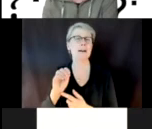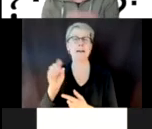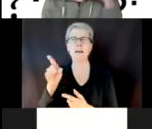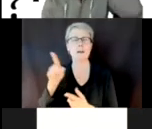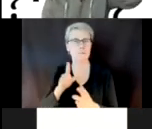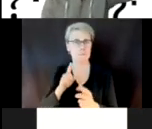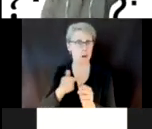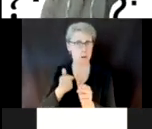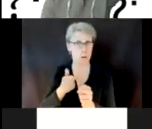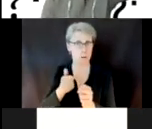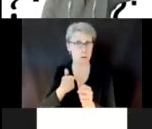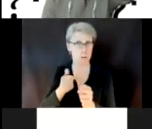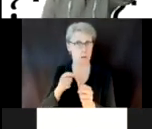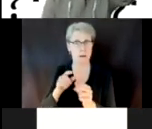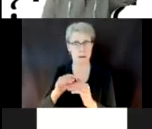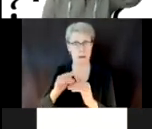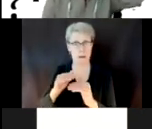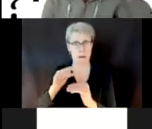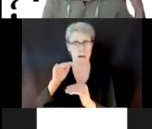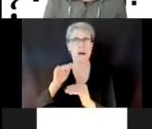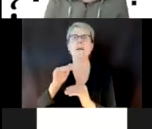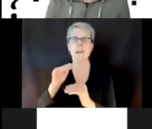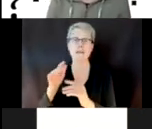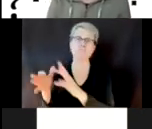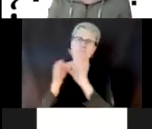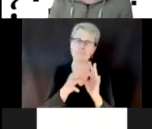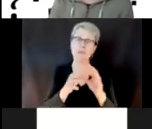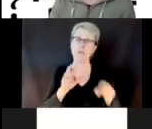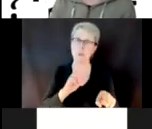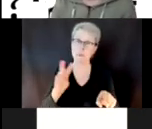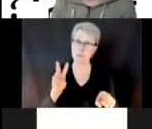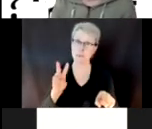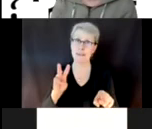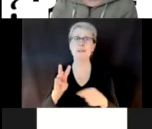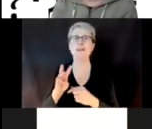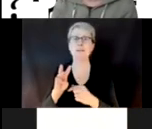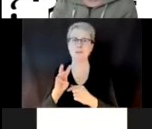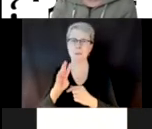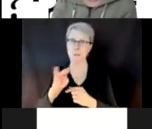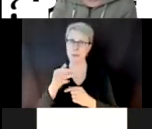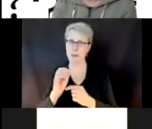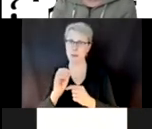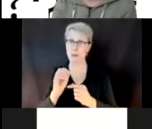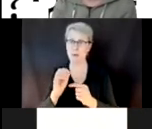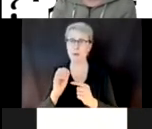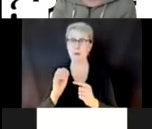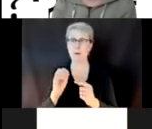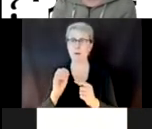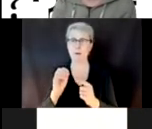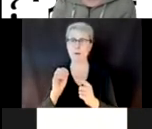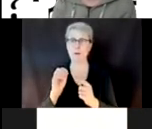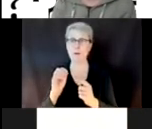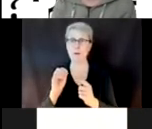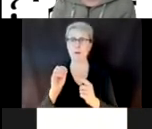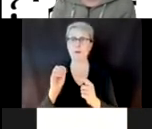link through to your website very easily. So just make sure that your link in bio, and that's in Instagram anyway, it's